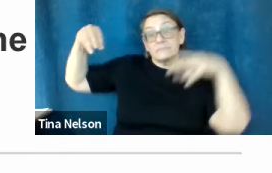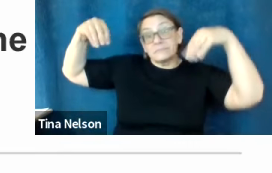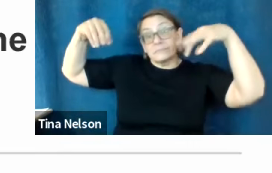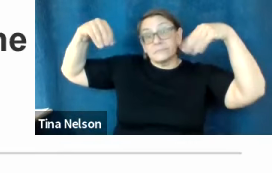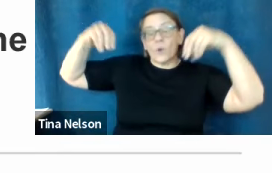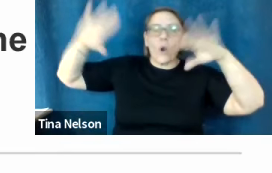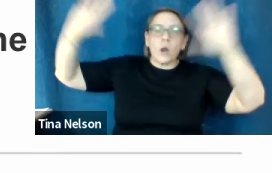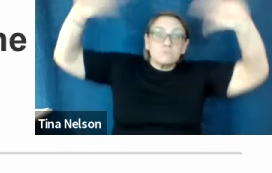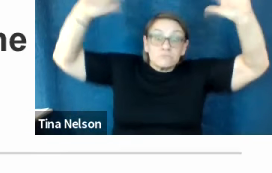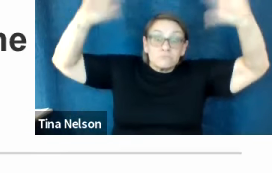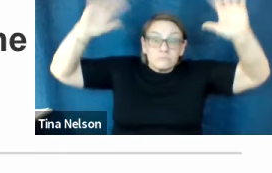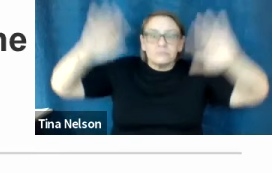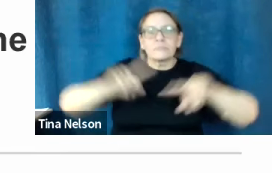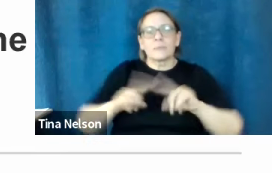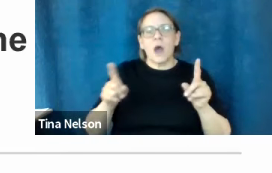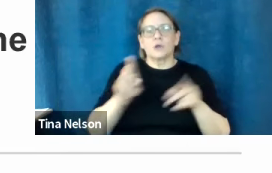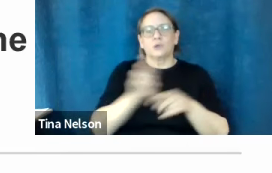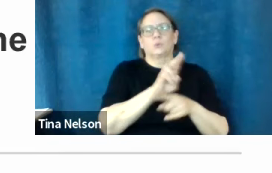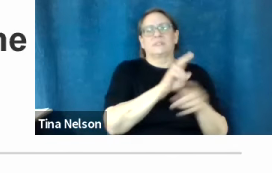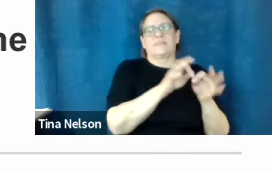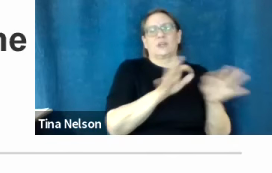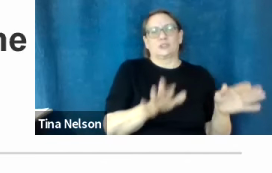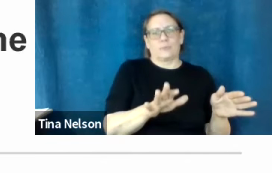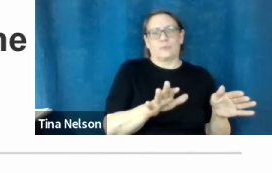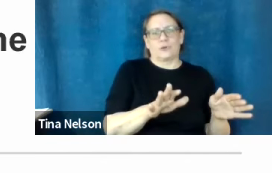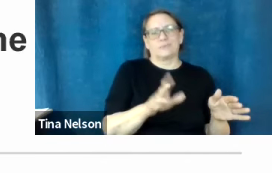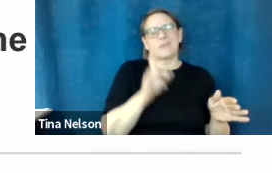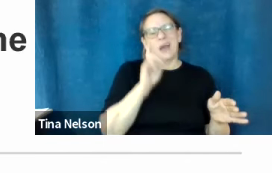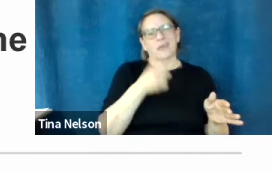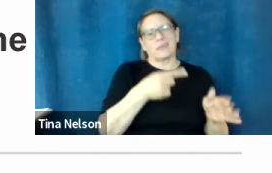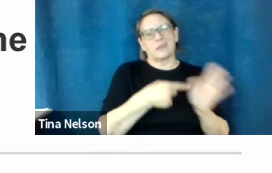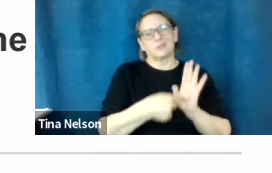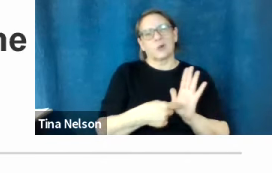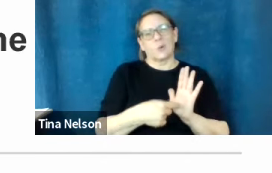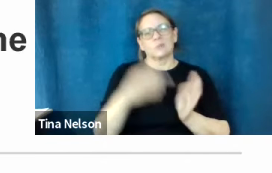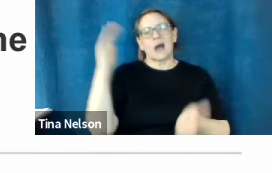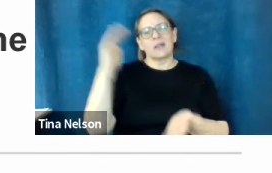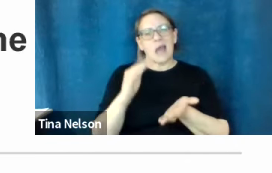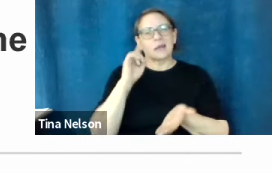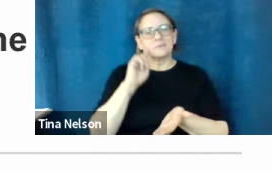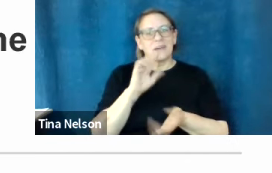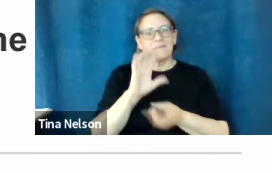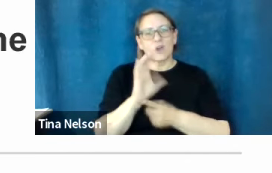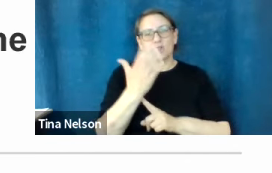flicking their hands or flicking the lights. So I think this just summarizes a lack of deaf culture knowledge.